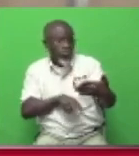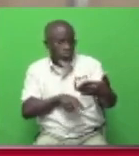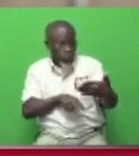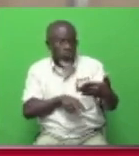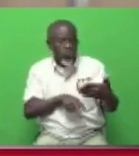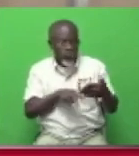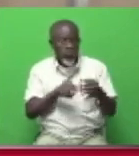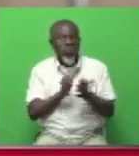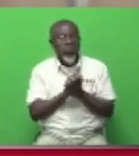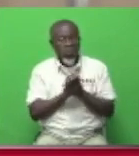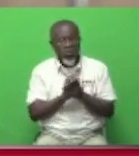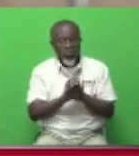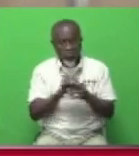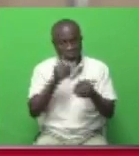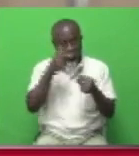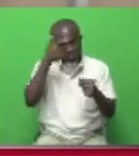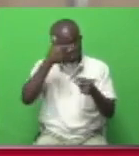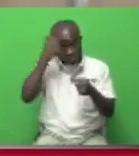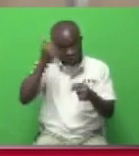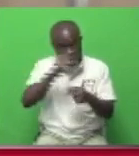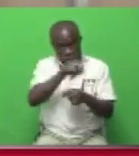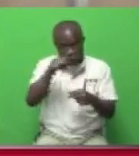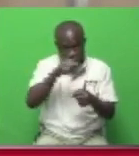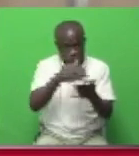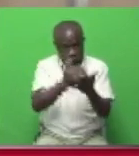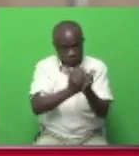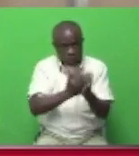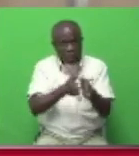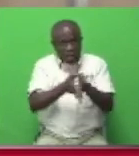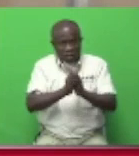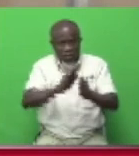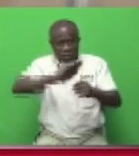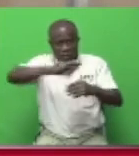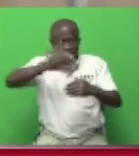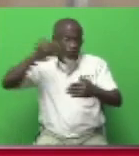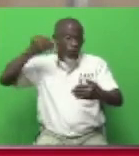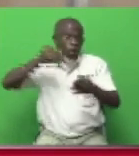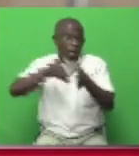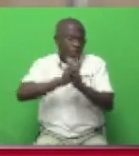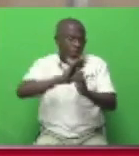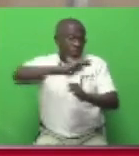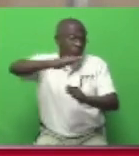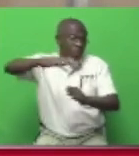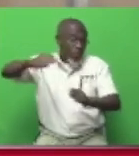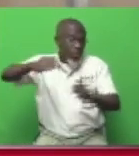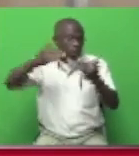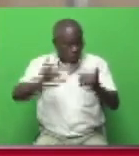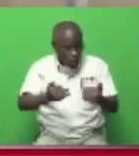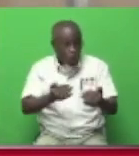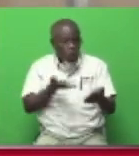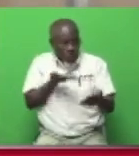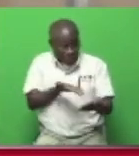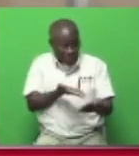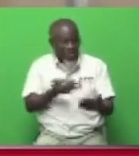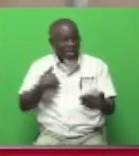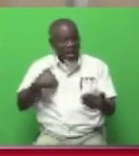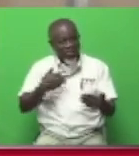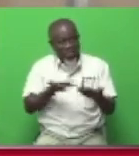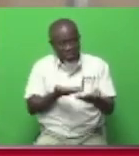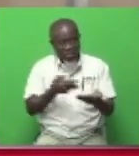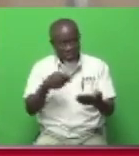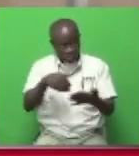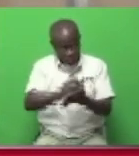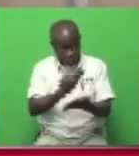debates where they had asked for particular things and identify how this budget in some way or other attempted to satisfy it. I don't have the time, but I'm